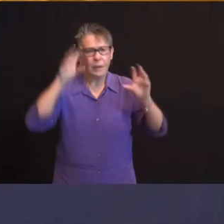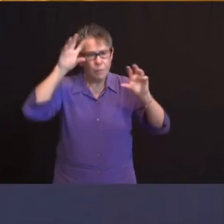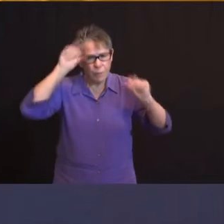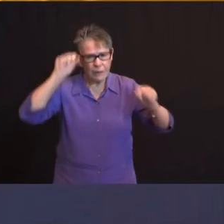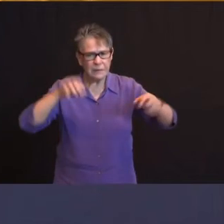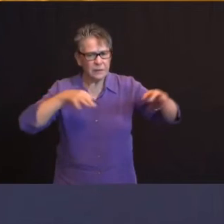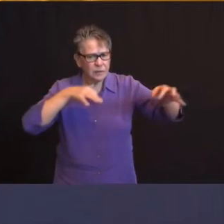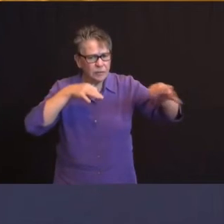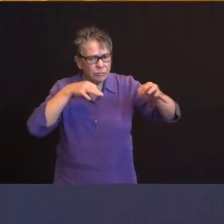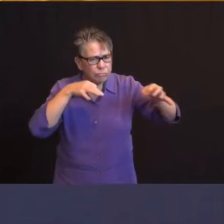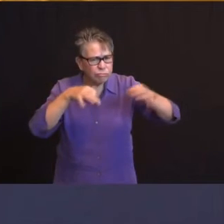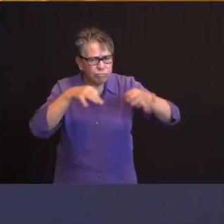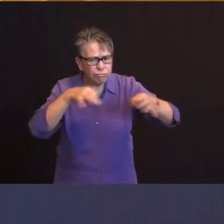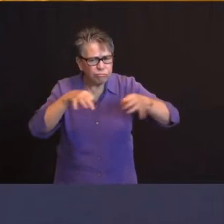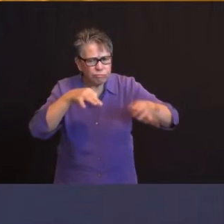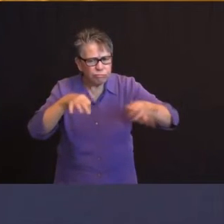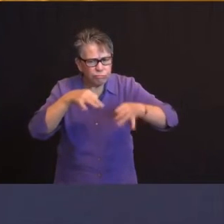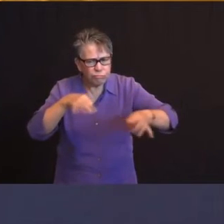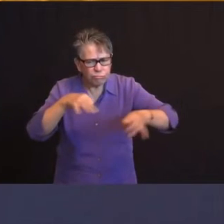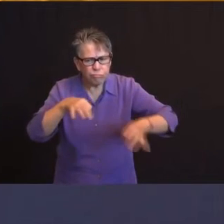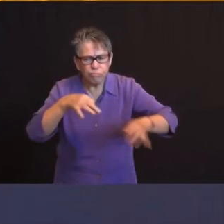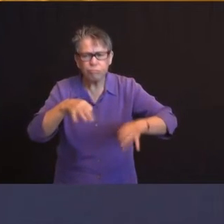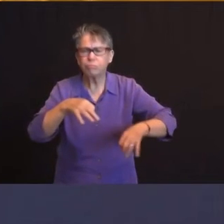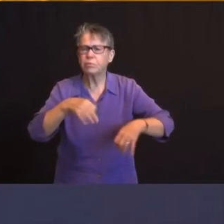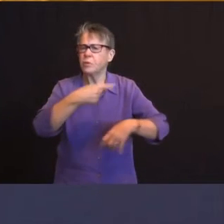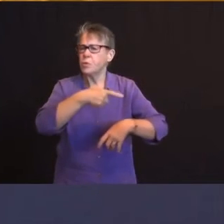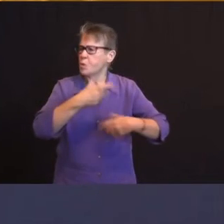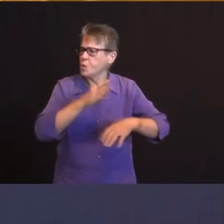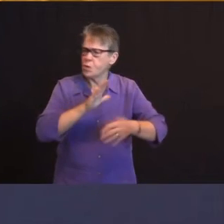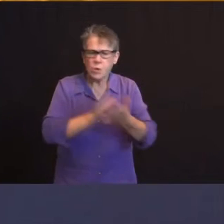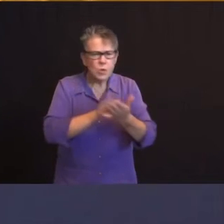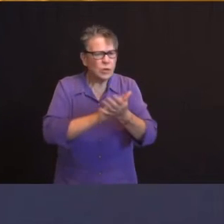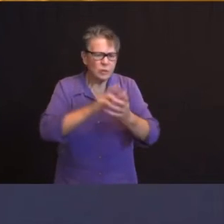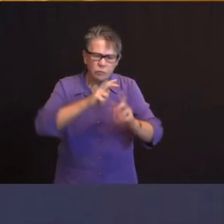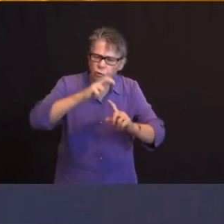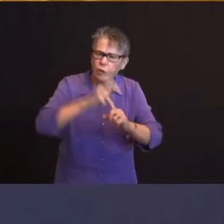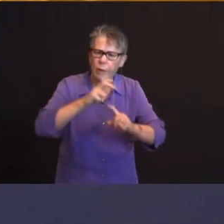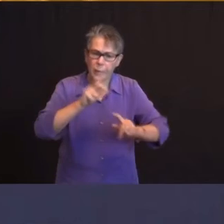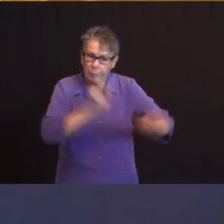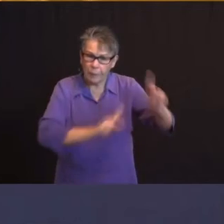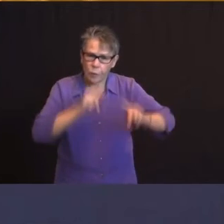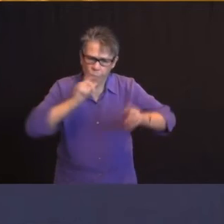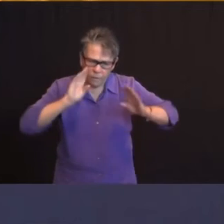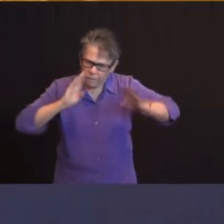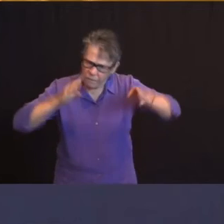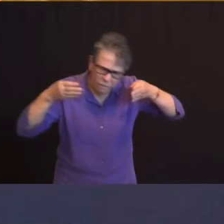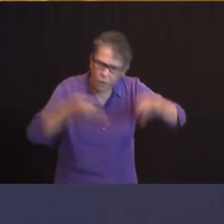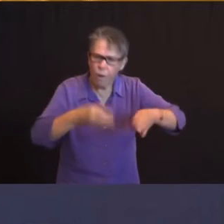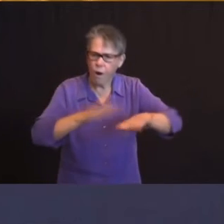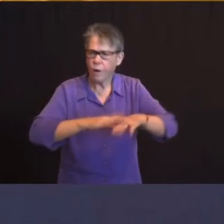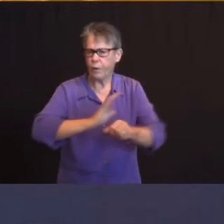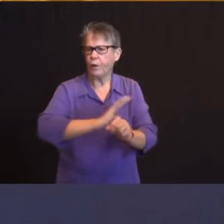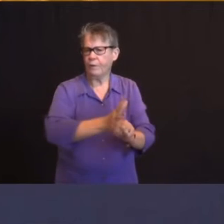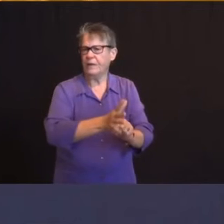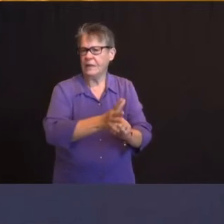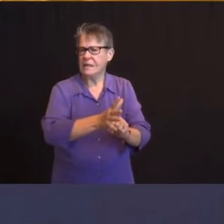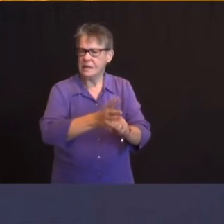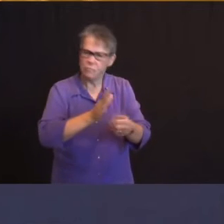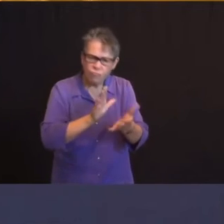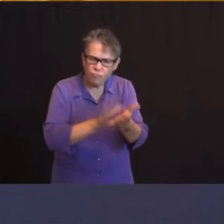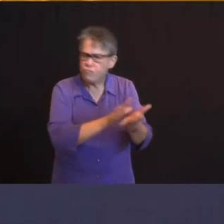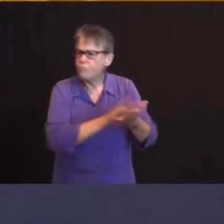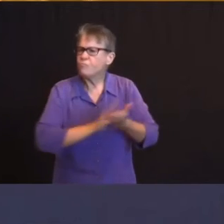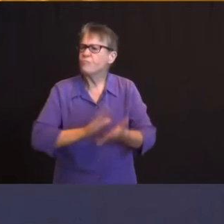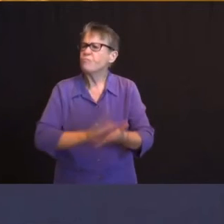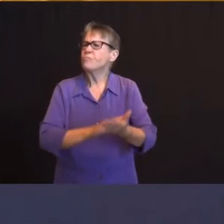to guide thinking and policy making. And the news that he has asked Dr. Anthony Fauci to stay on as well was a